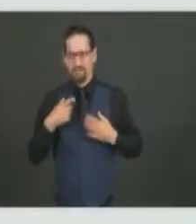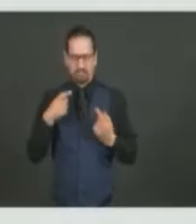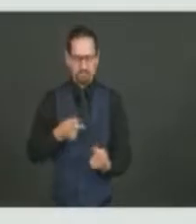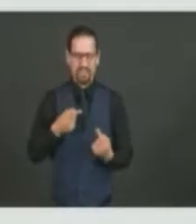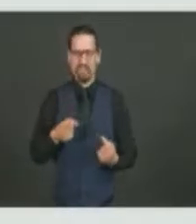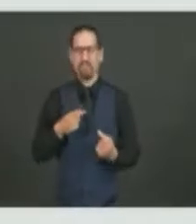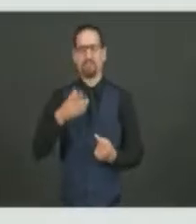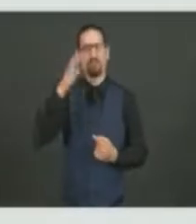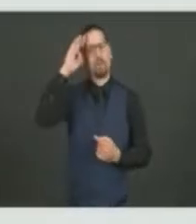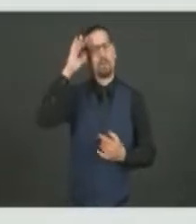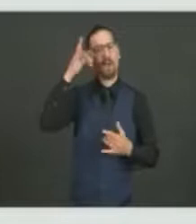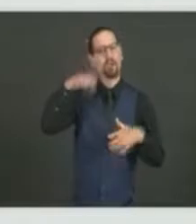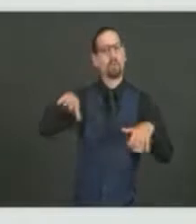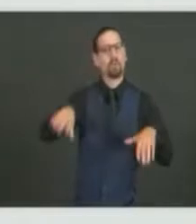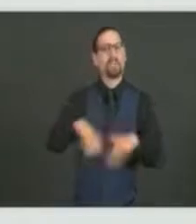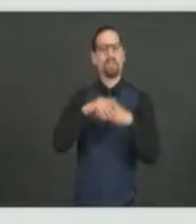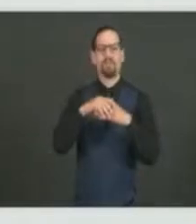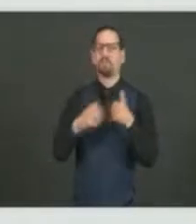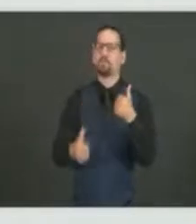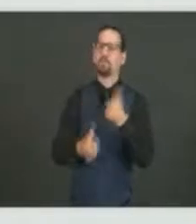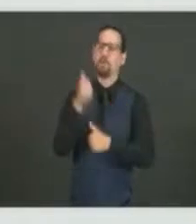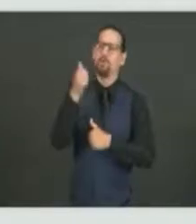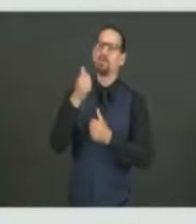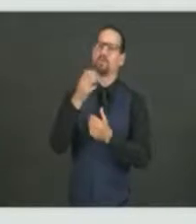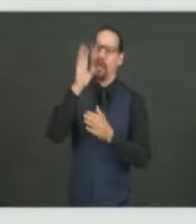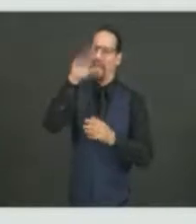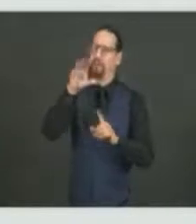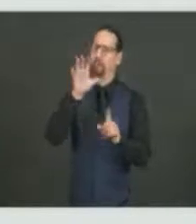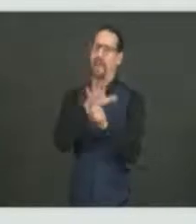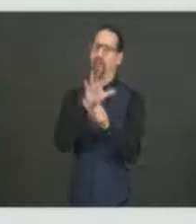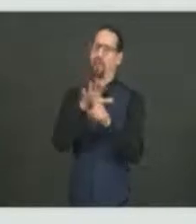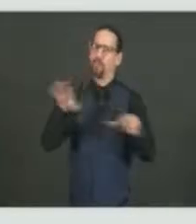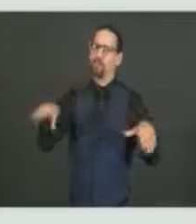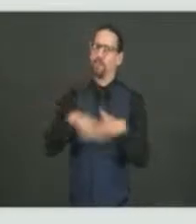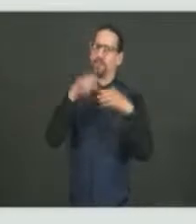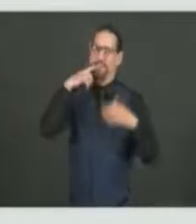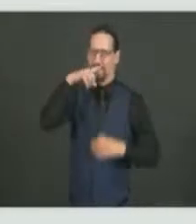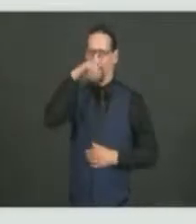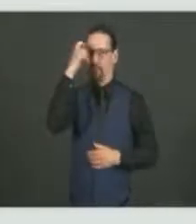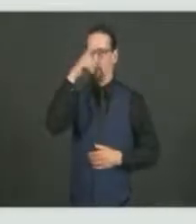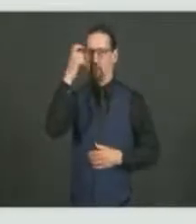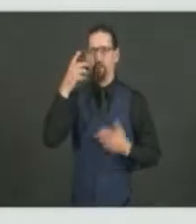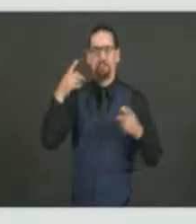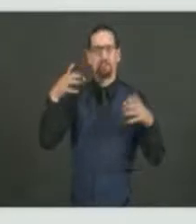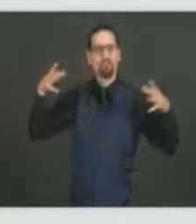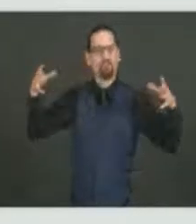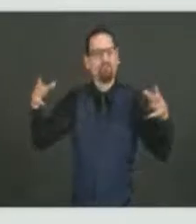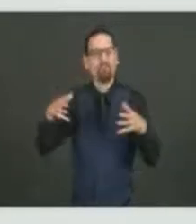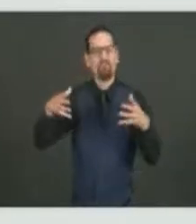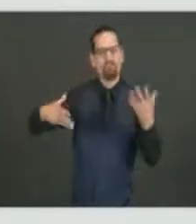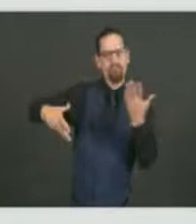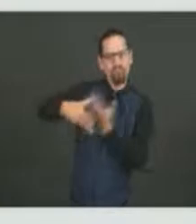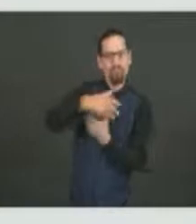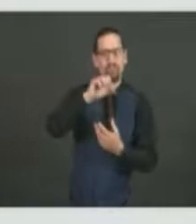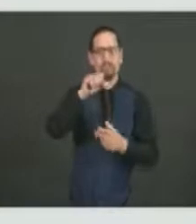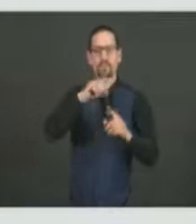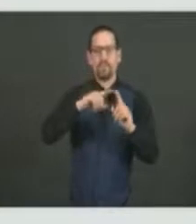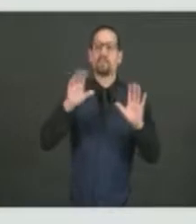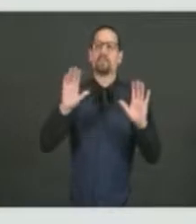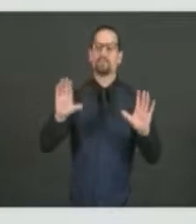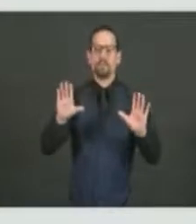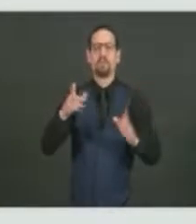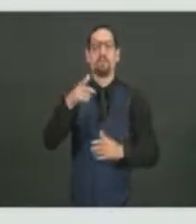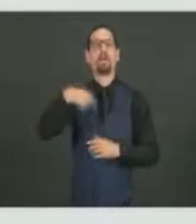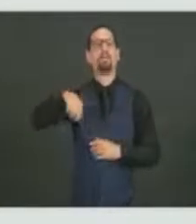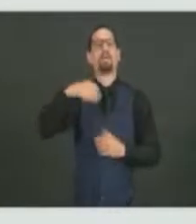summer. By the way, it's big business. So for social gatherings such as a wedding, where you have a licensed caterer